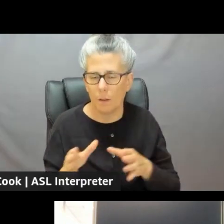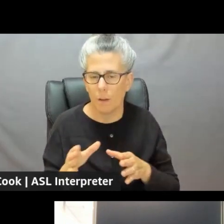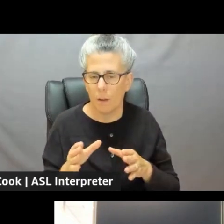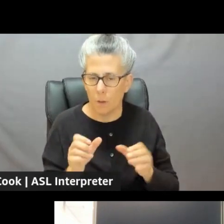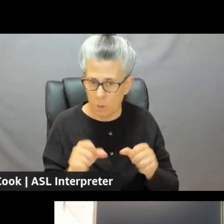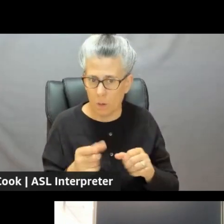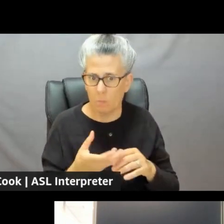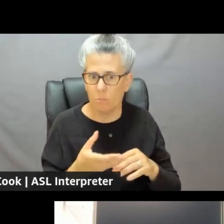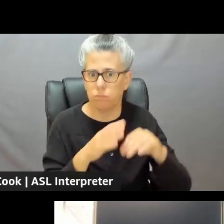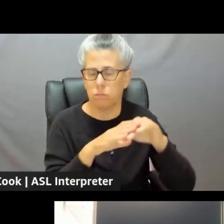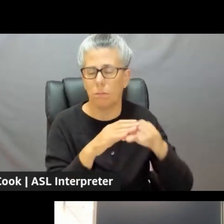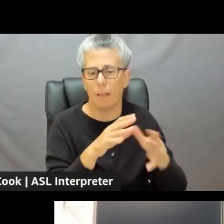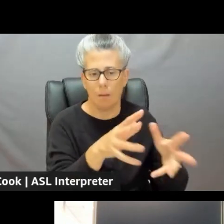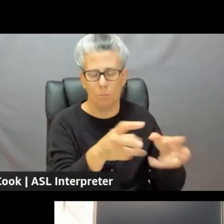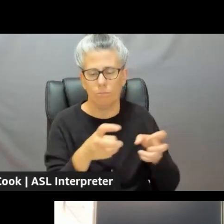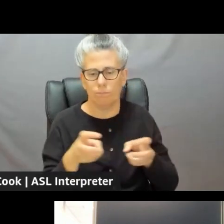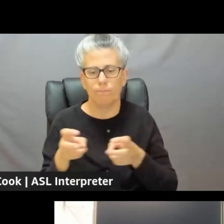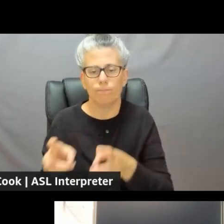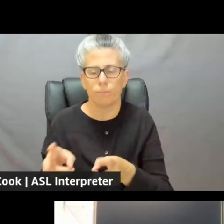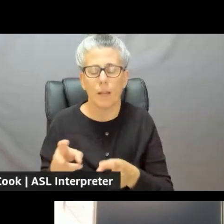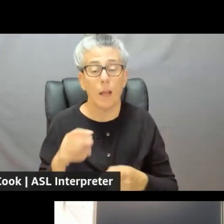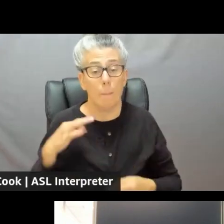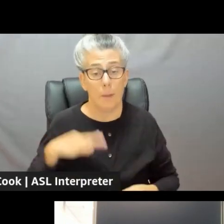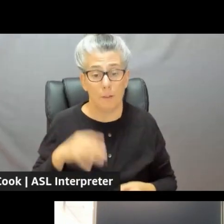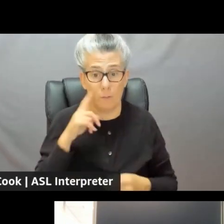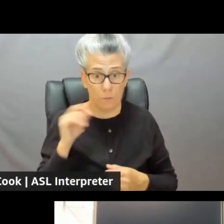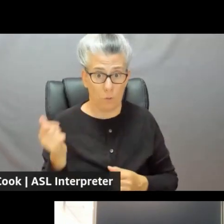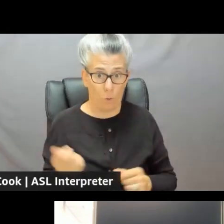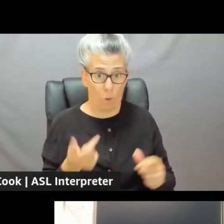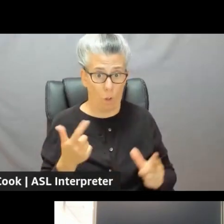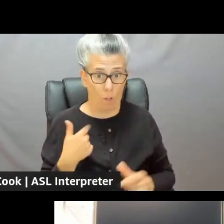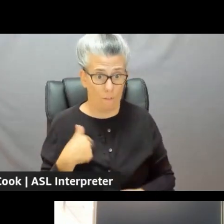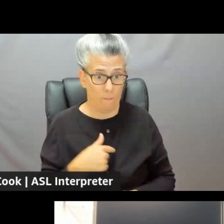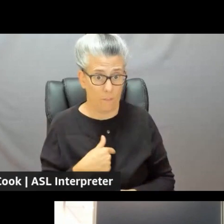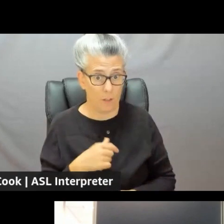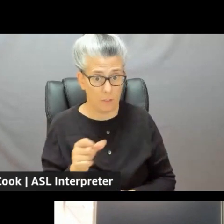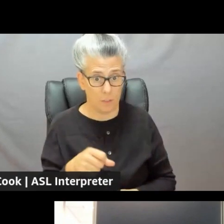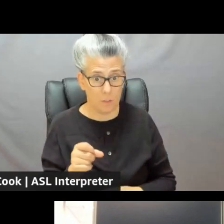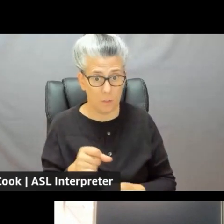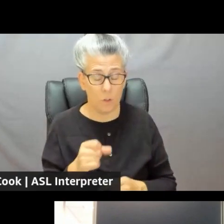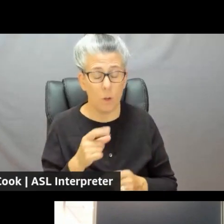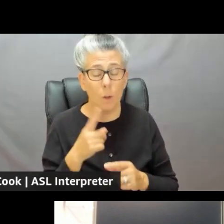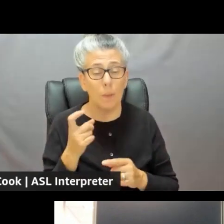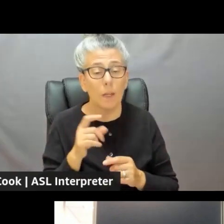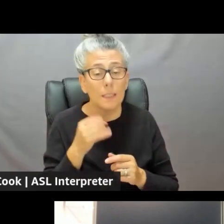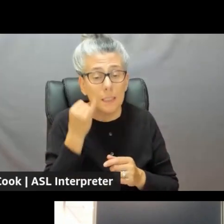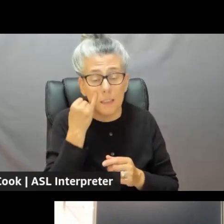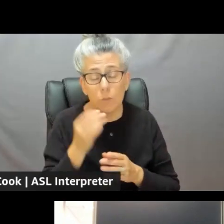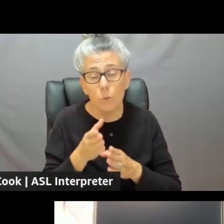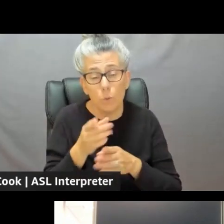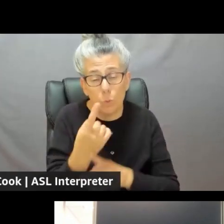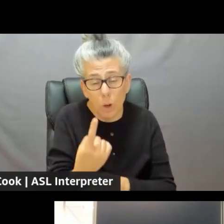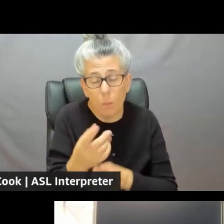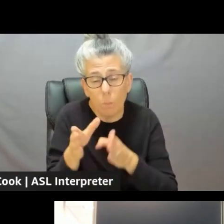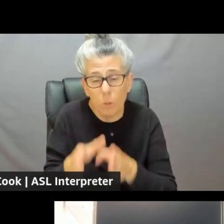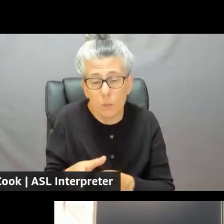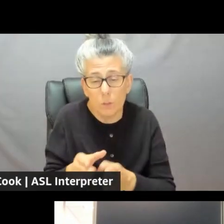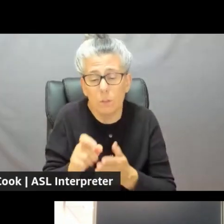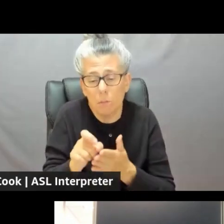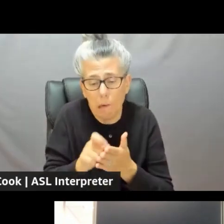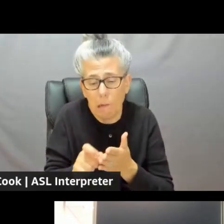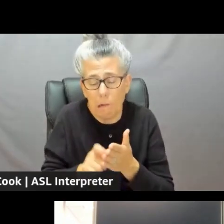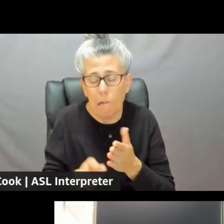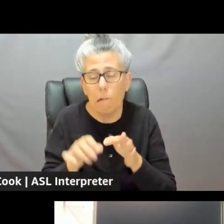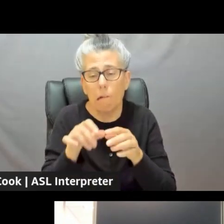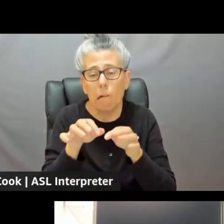there's a benefit to all of this, right? The benefit being is if today it's not just you as an individual writing these codes, you might have peers who are